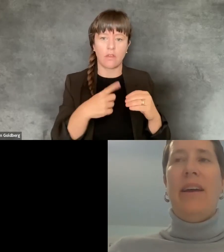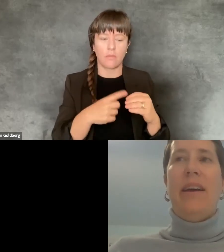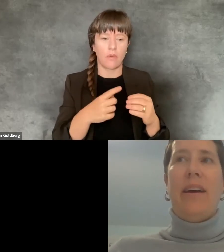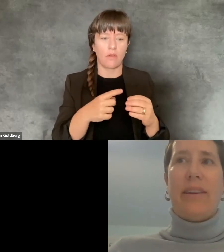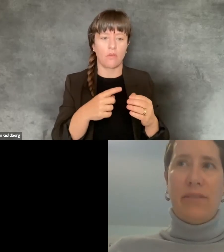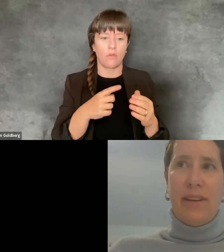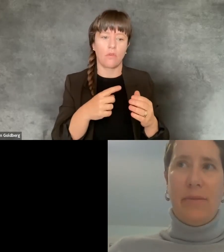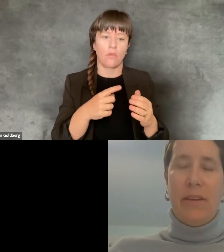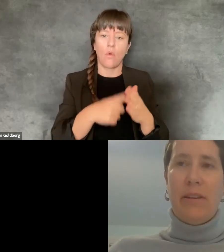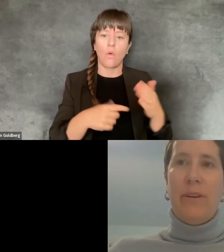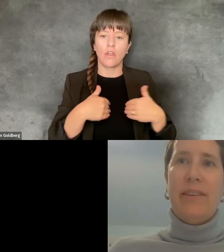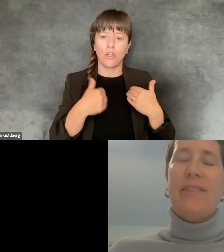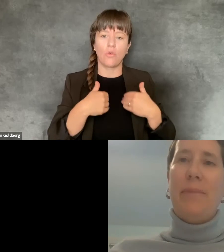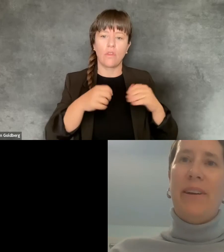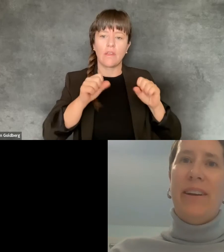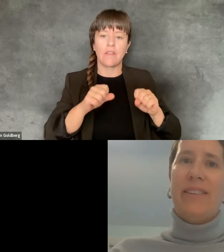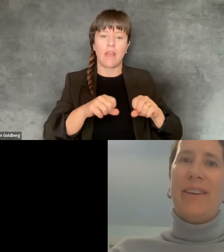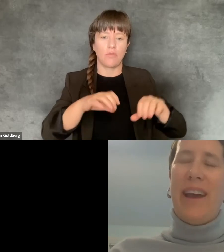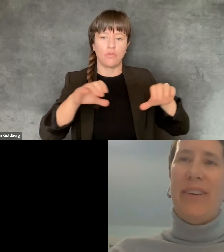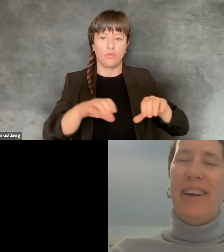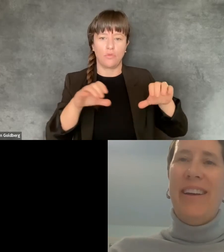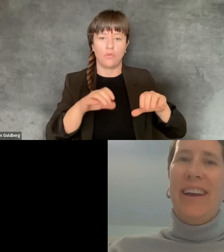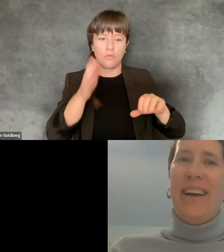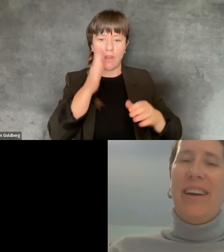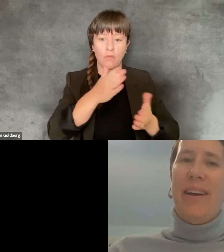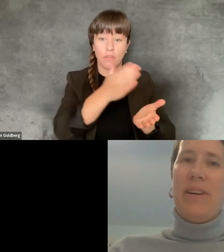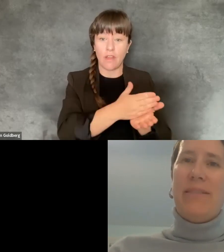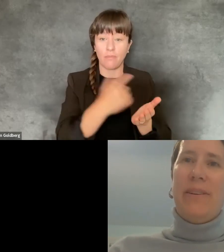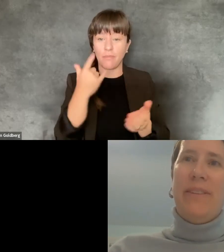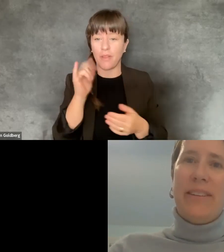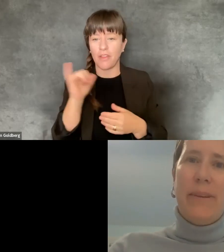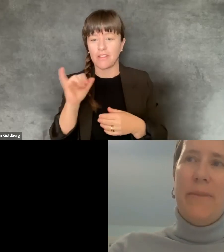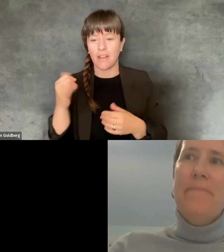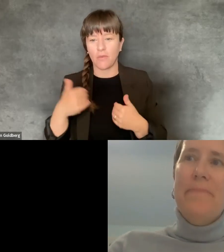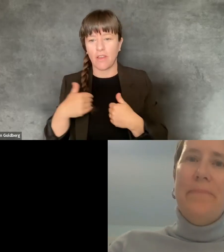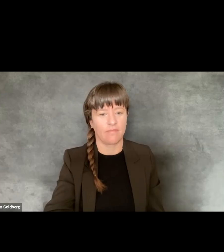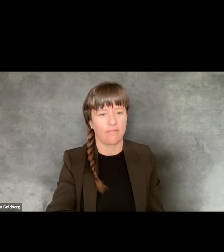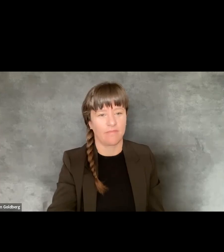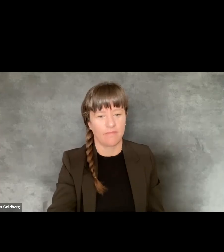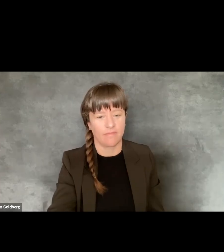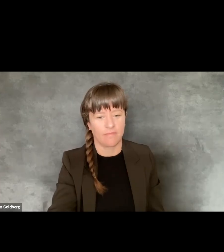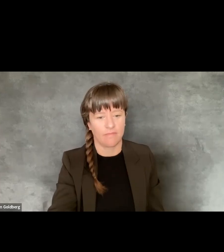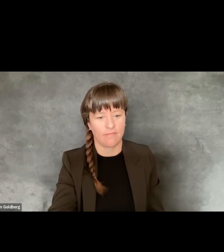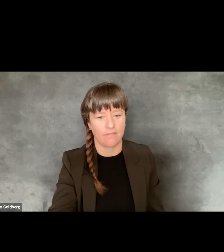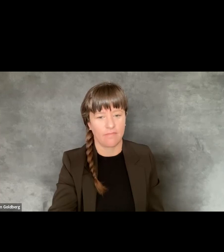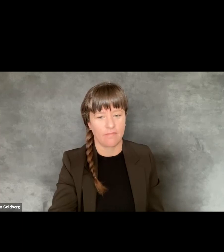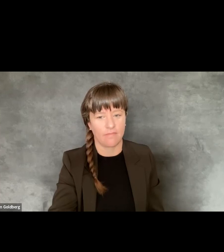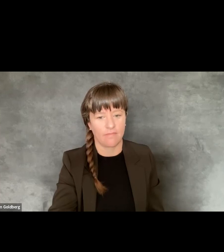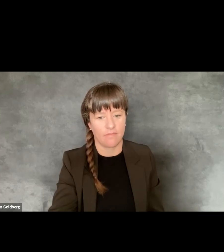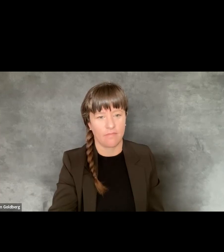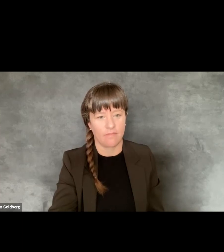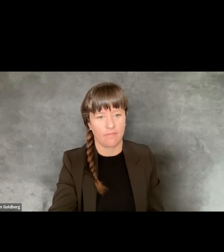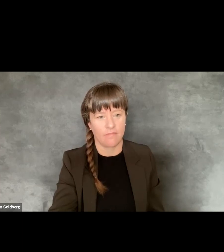then exercise within their community. So I'll stop there, and it looks like we have a participant who'd like to speak. So I do